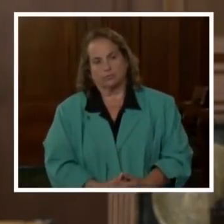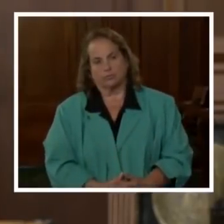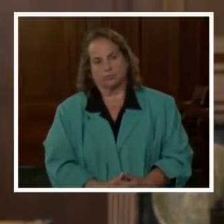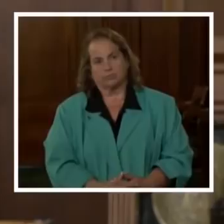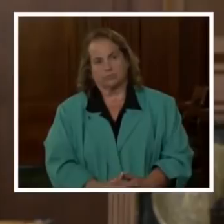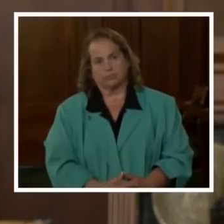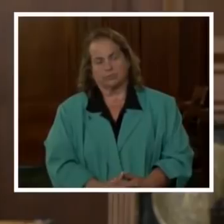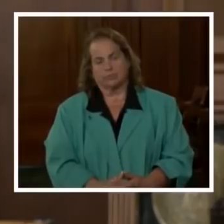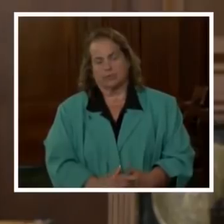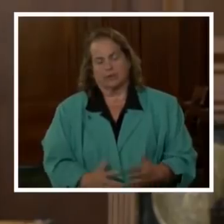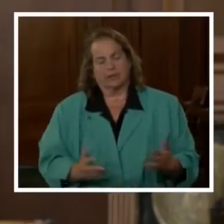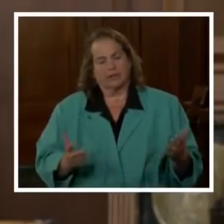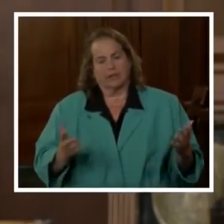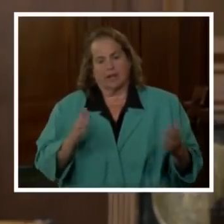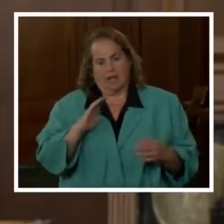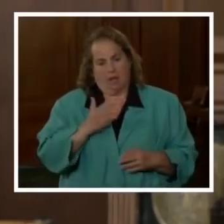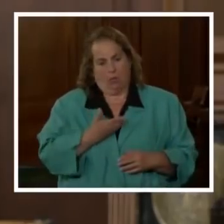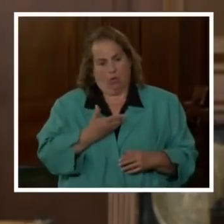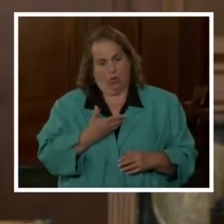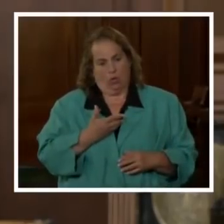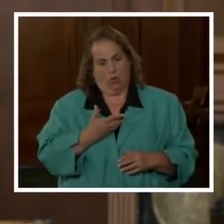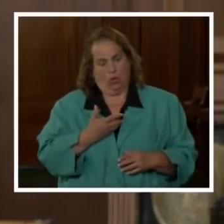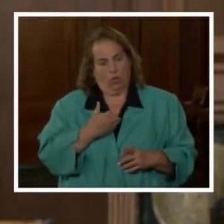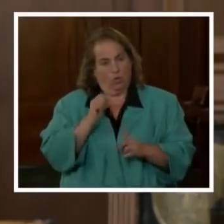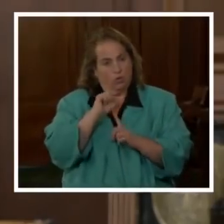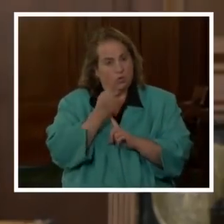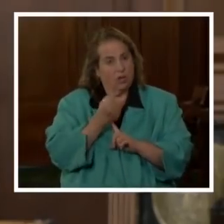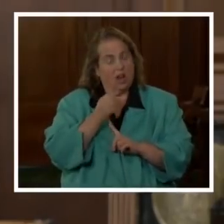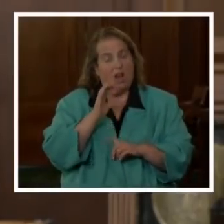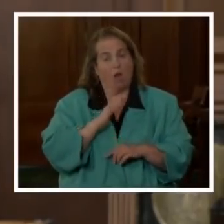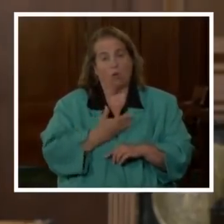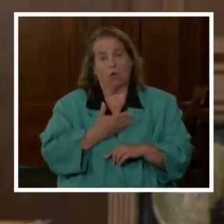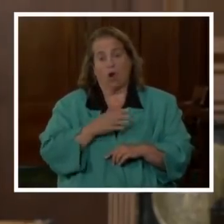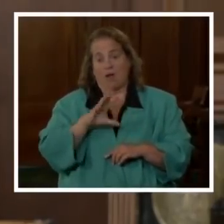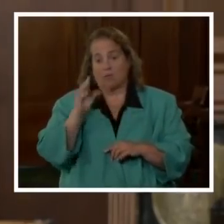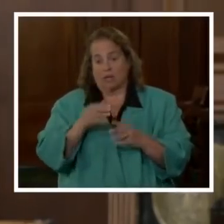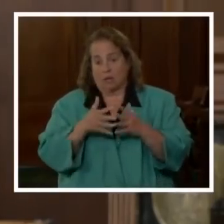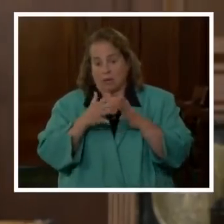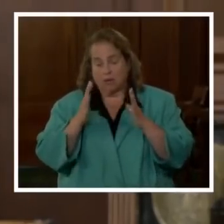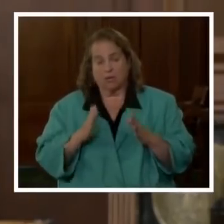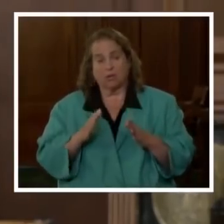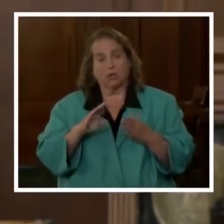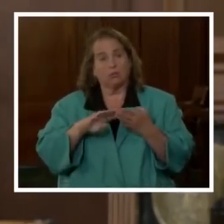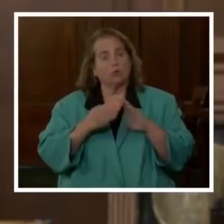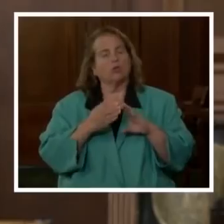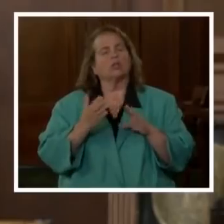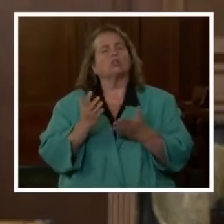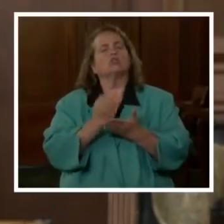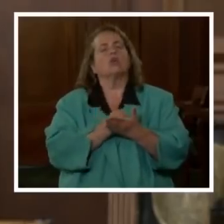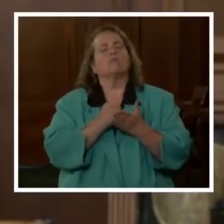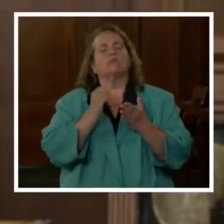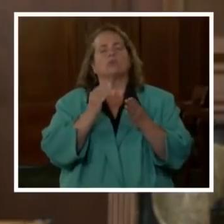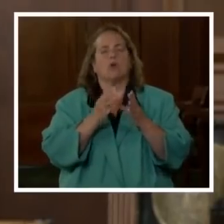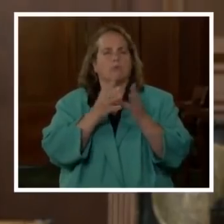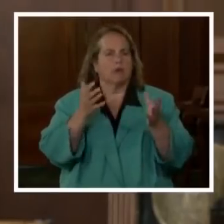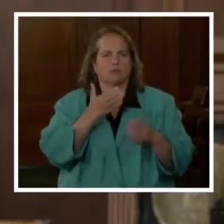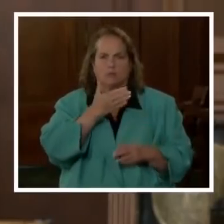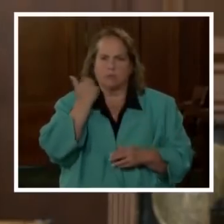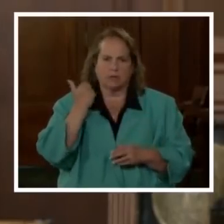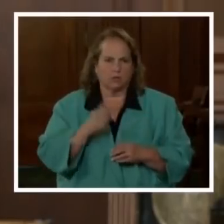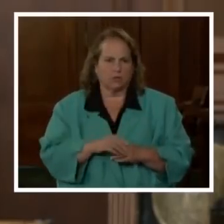You know, our society, certainly our African American community, deserves so much better.